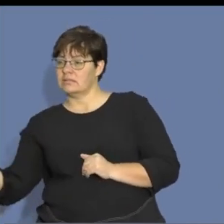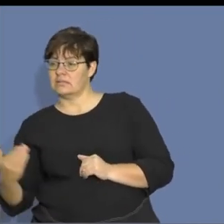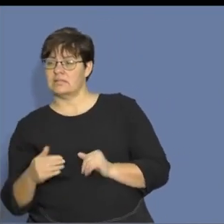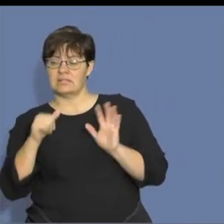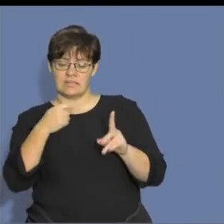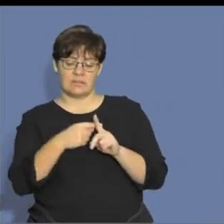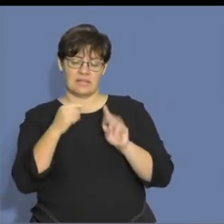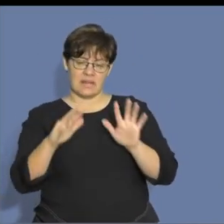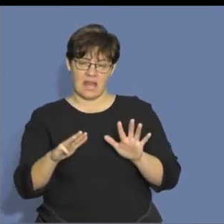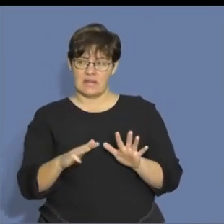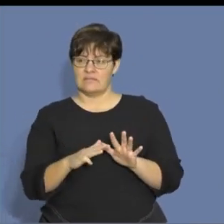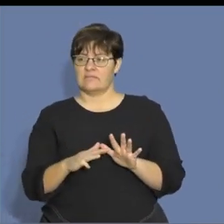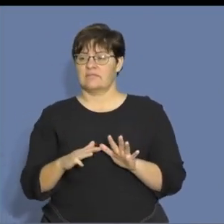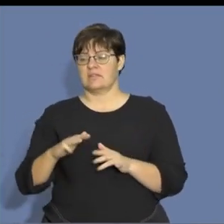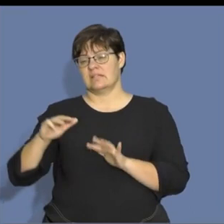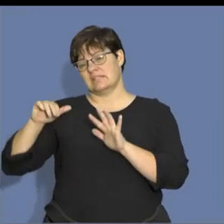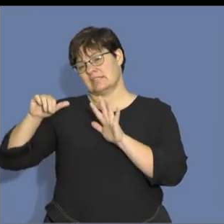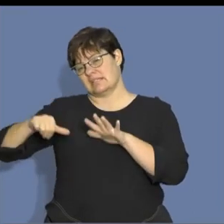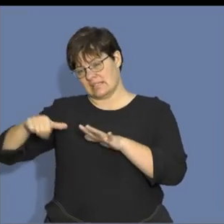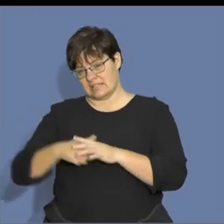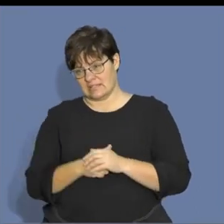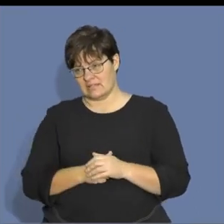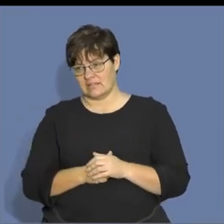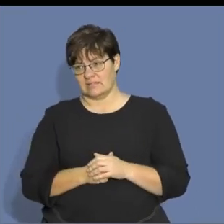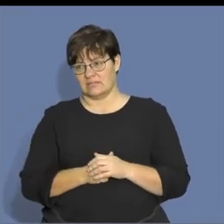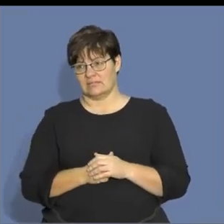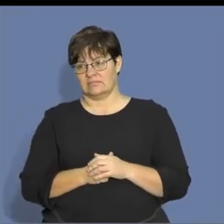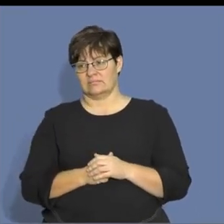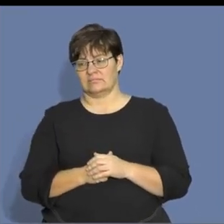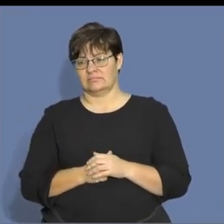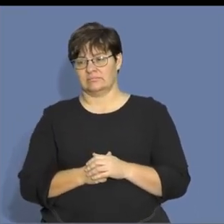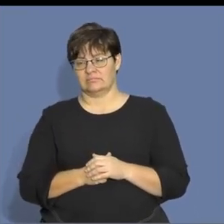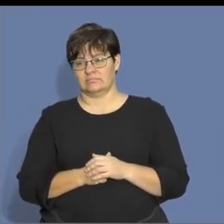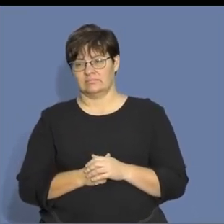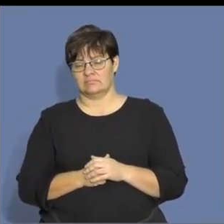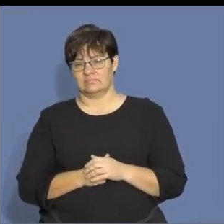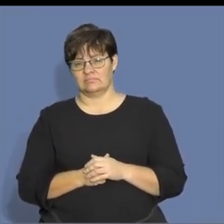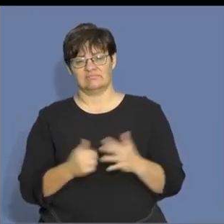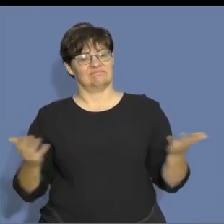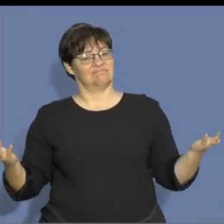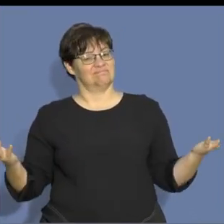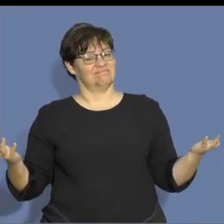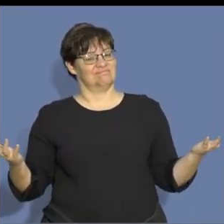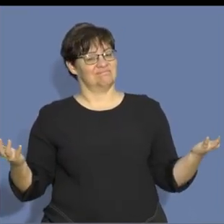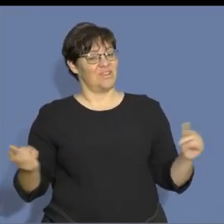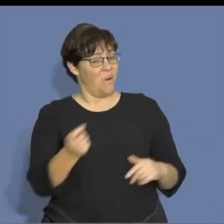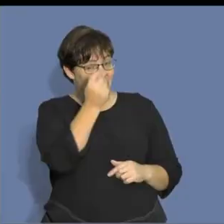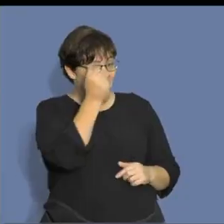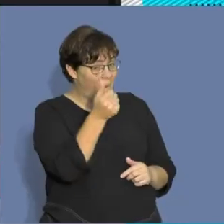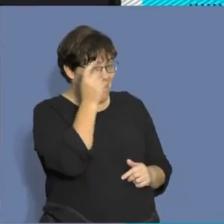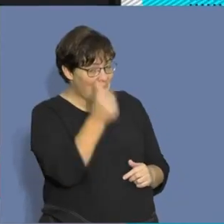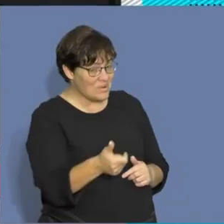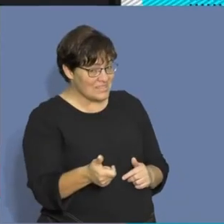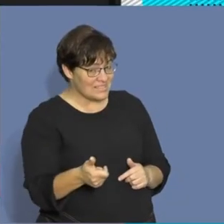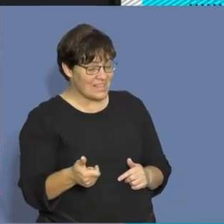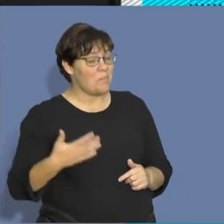got 6 plus 9. That's 15 plus 1 is equal to 16. And this is almost in the form what